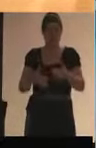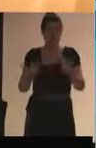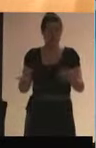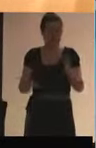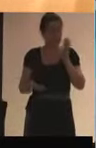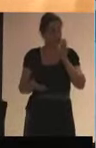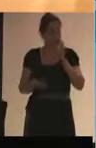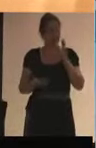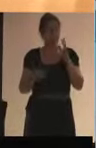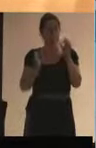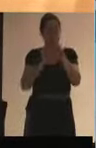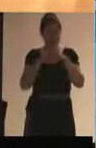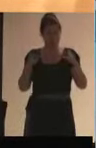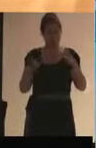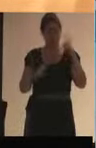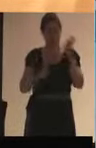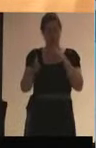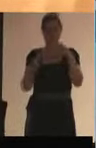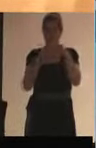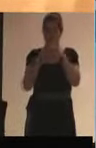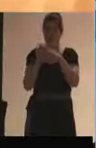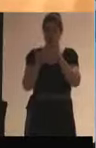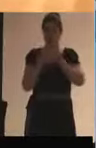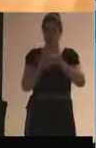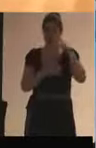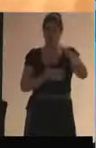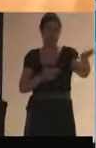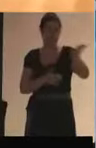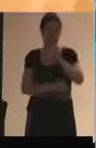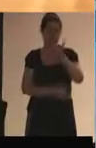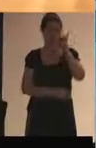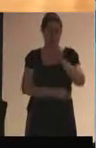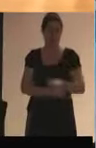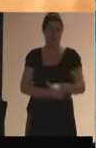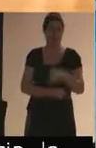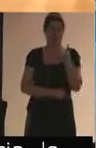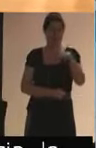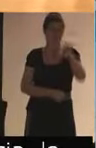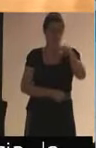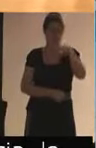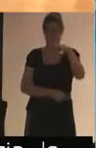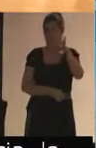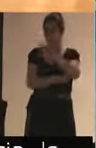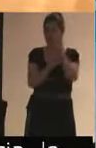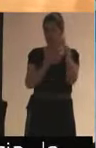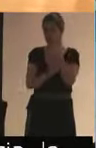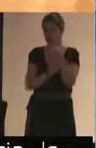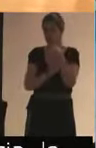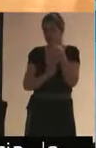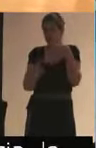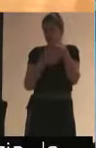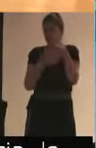able to compare things and make sure that they work. So this was the only matrix that we have